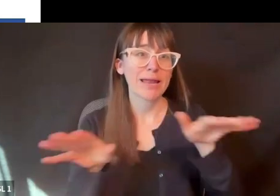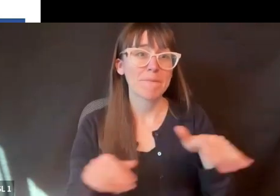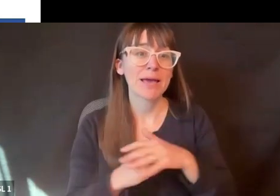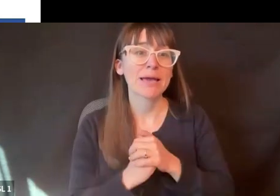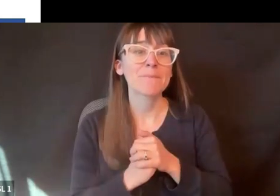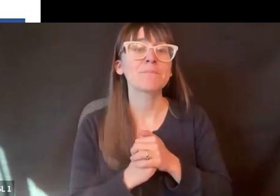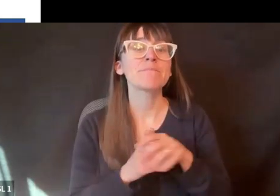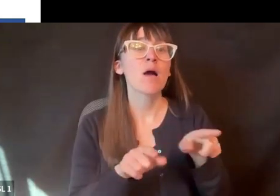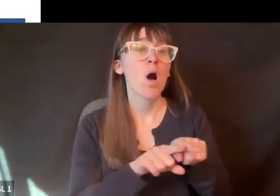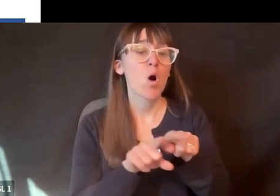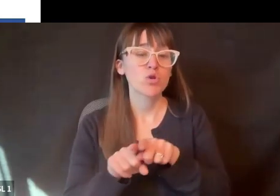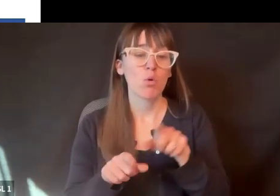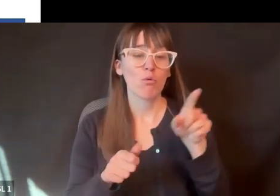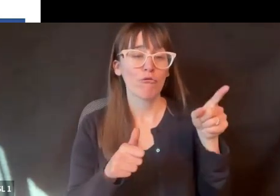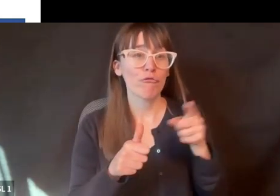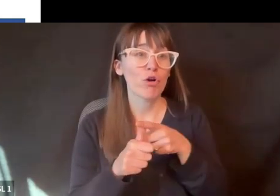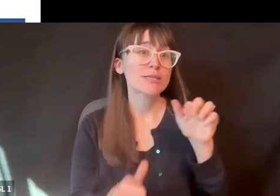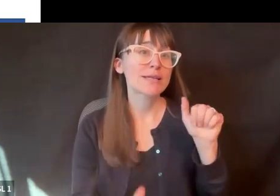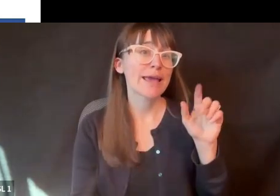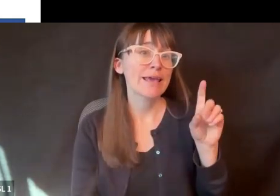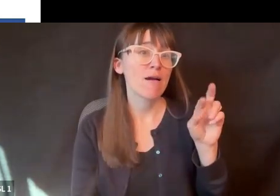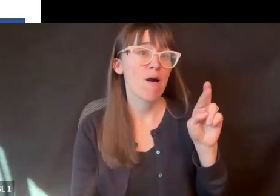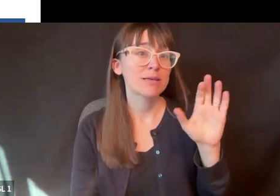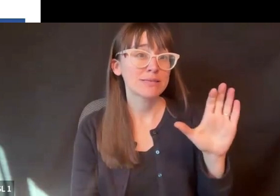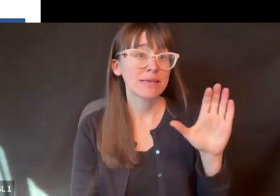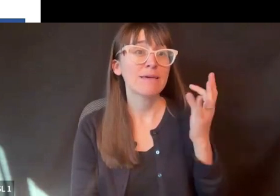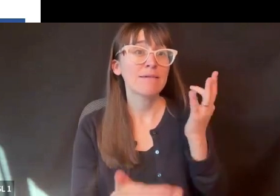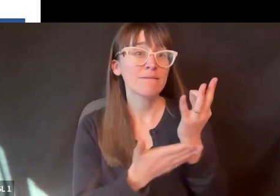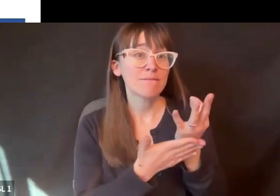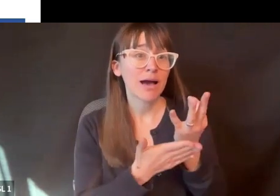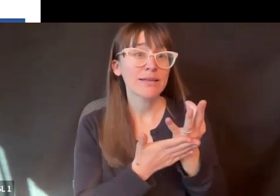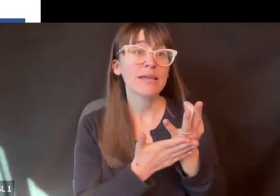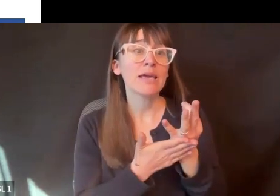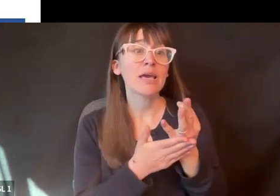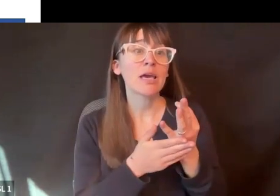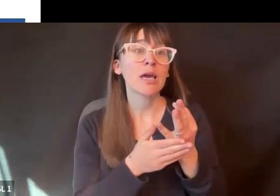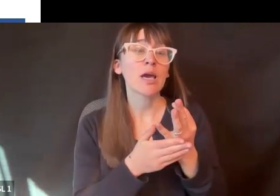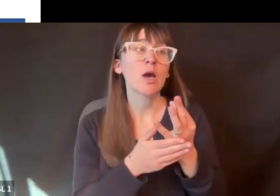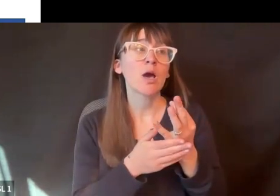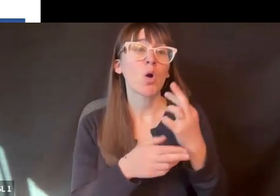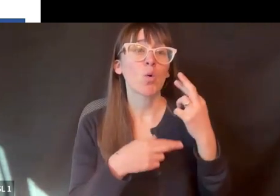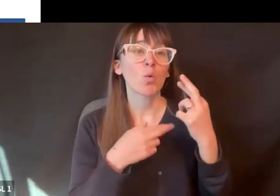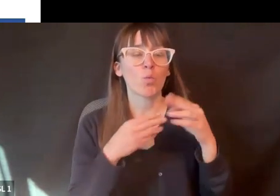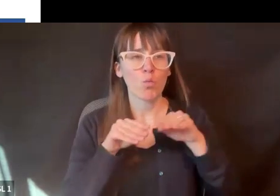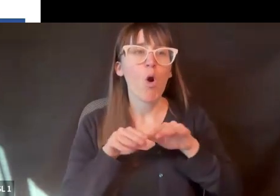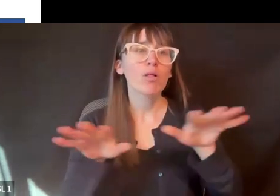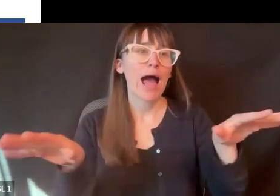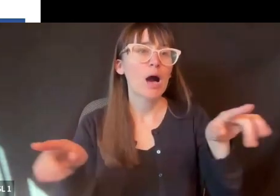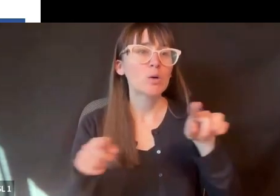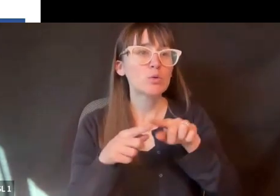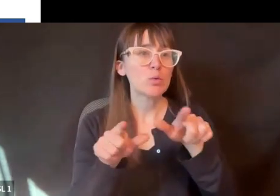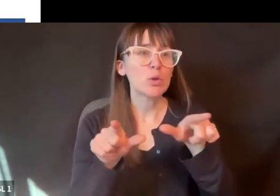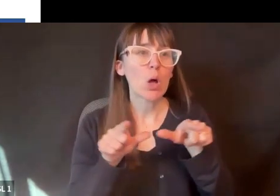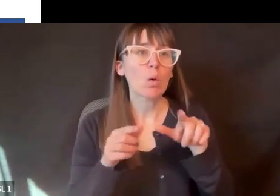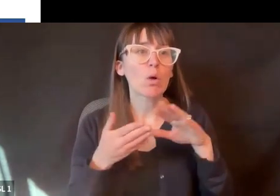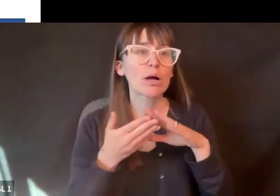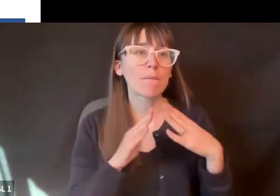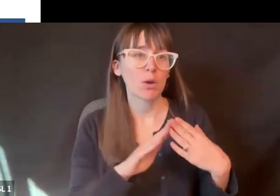pandemic. And we also had the first ADRC funding roll out to